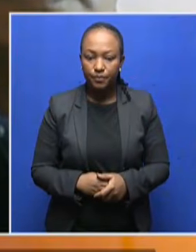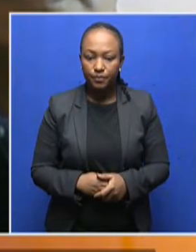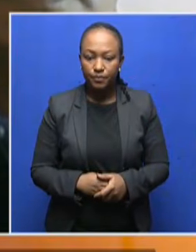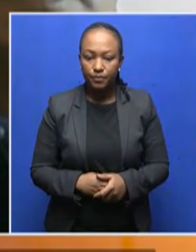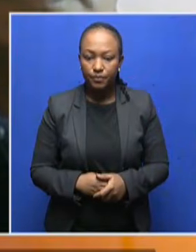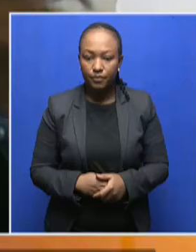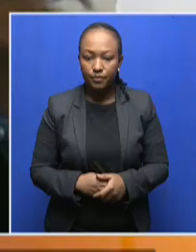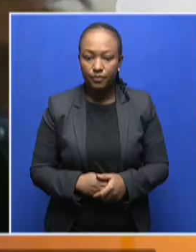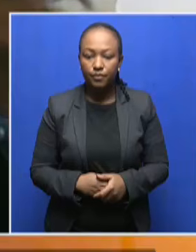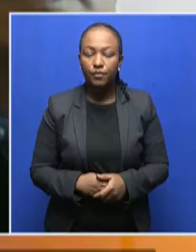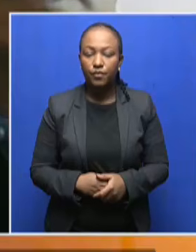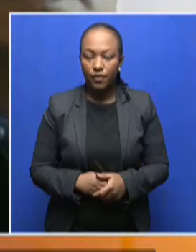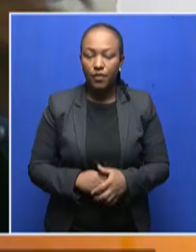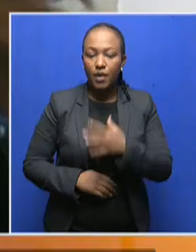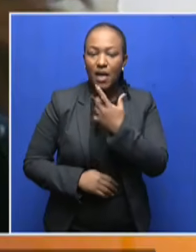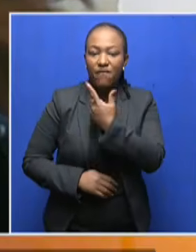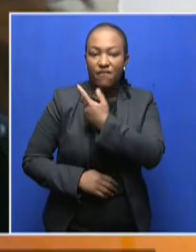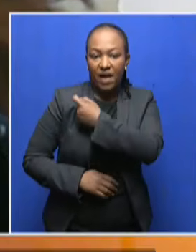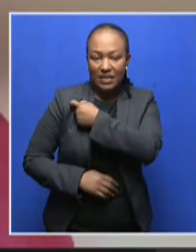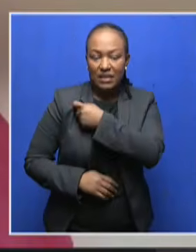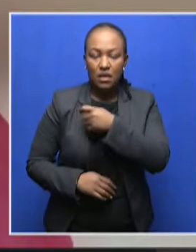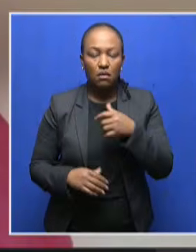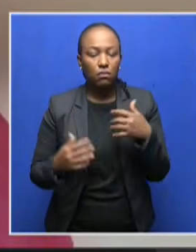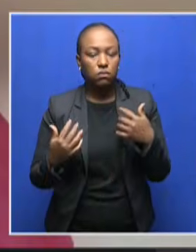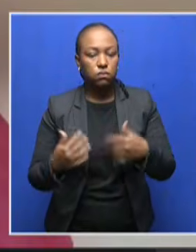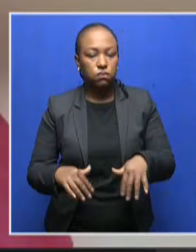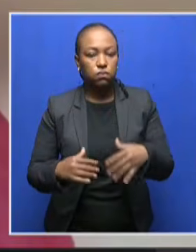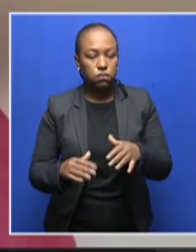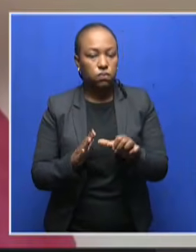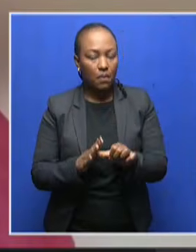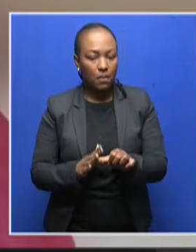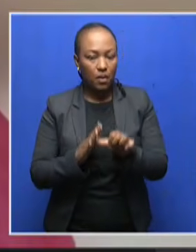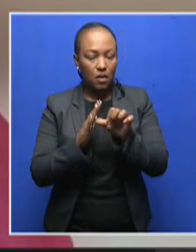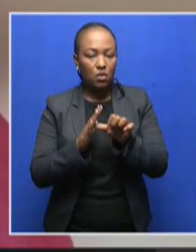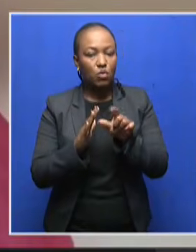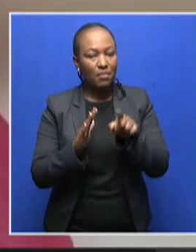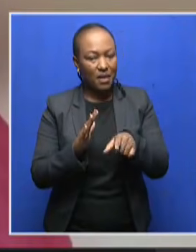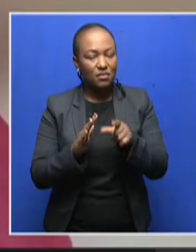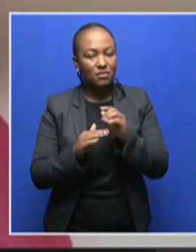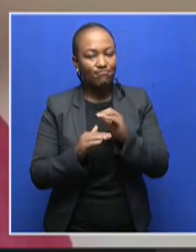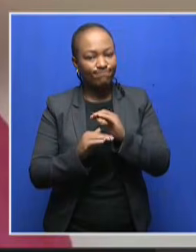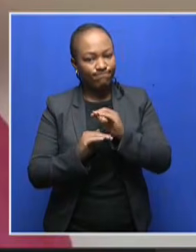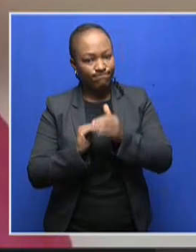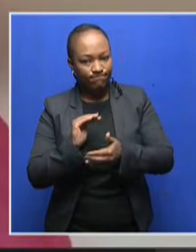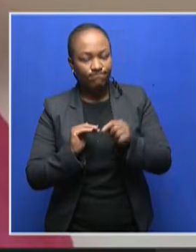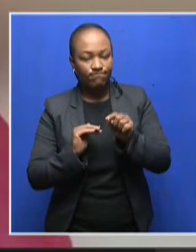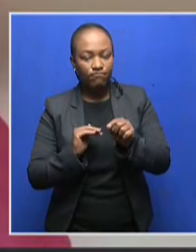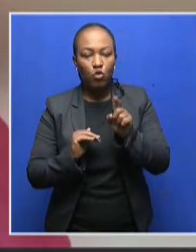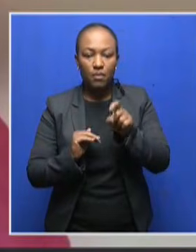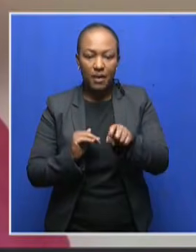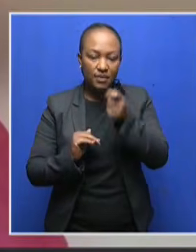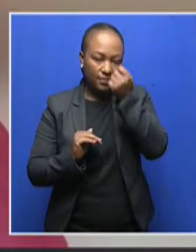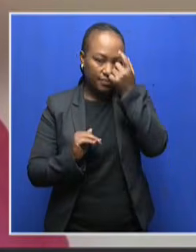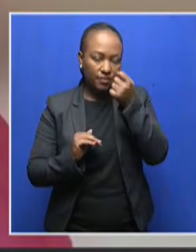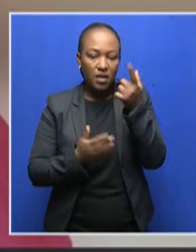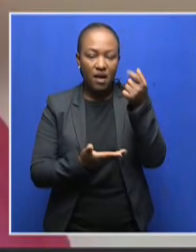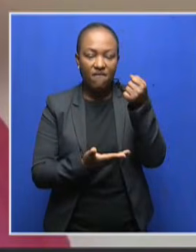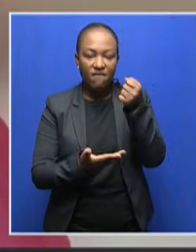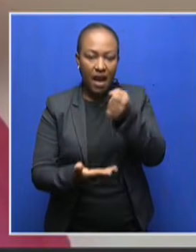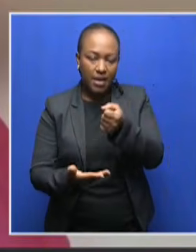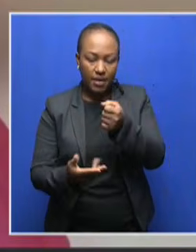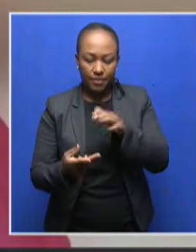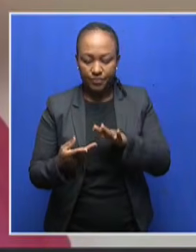Vaccines are an essential health service and funding for immunization must be protected. But I think it's important to distinguish between funding and supply